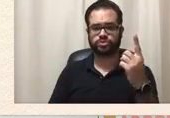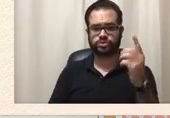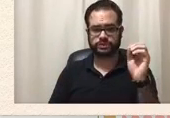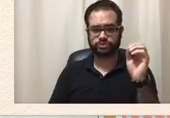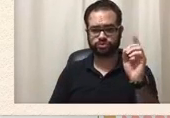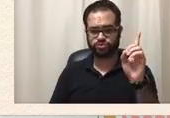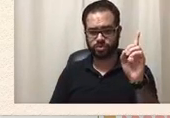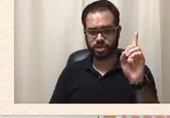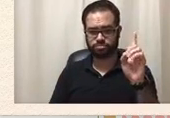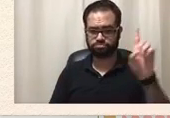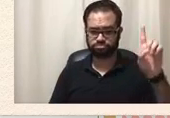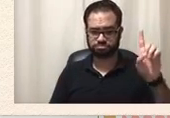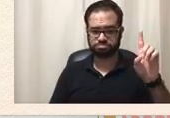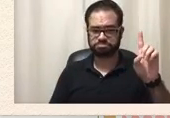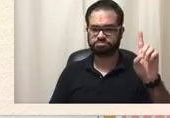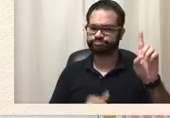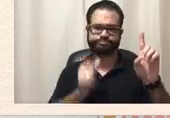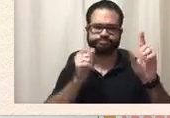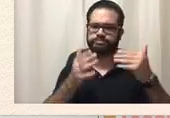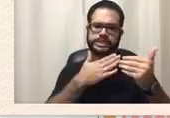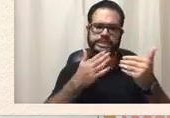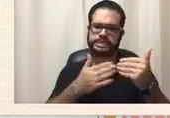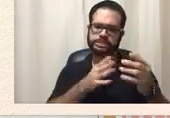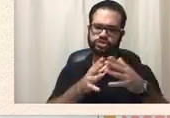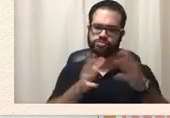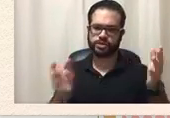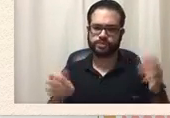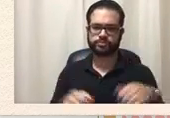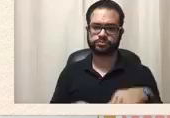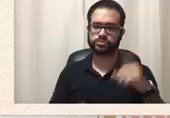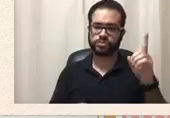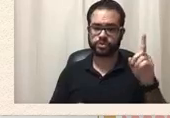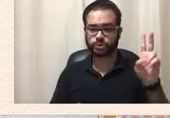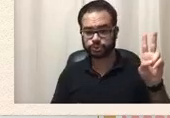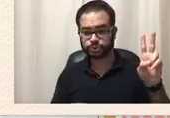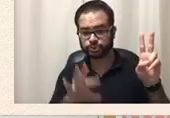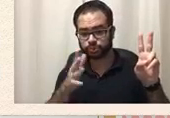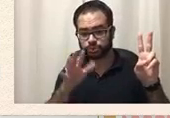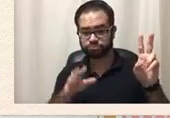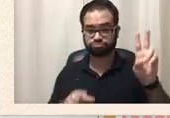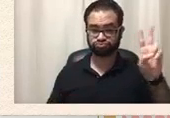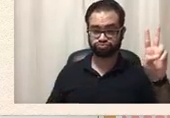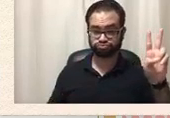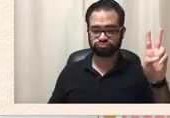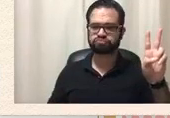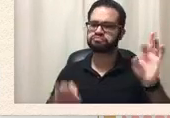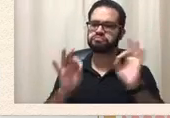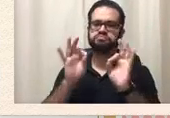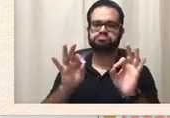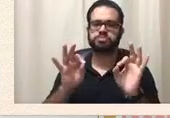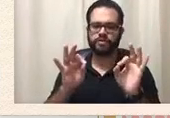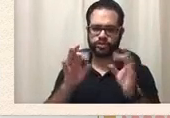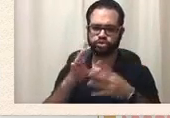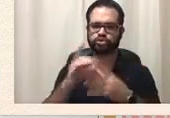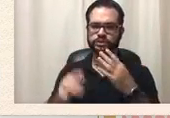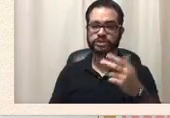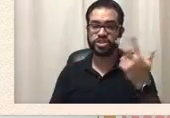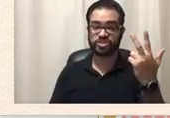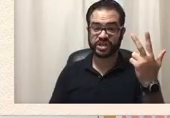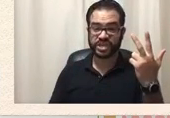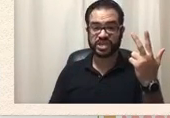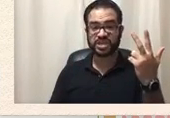too easy. 1 to 2 fingers sticking up is a perfect choice. 3 to 4 fingers, which